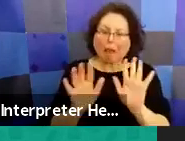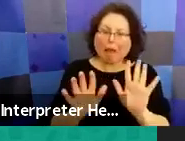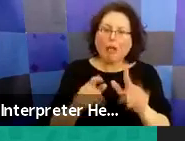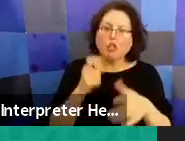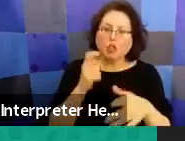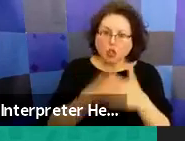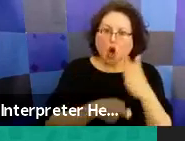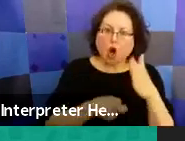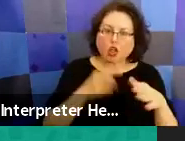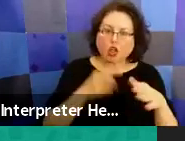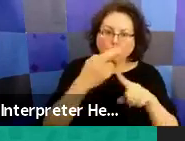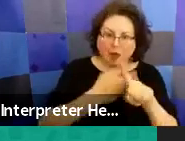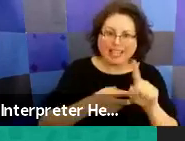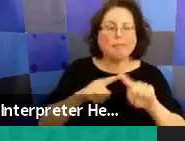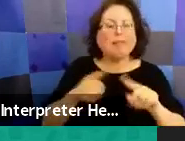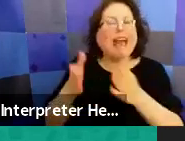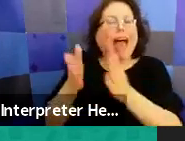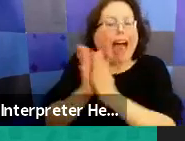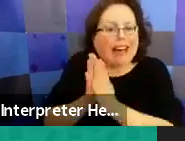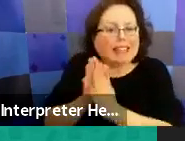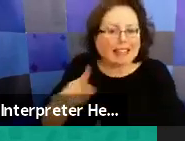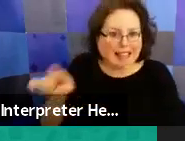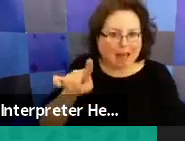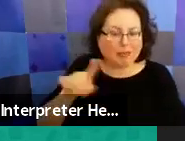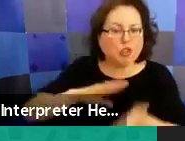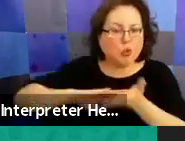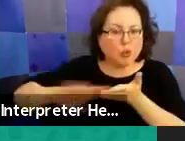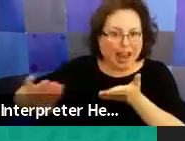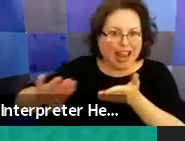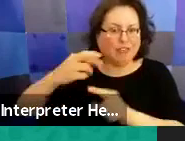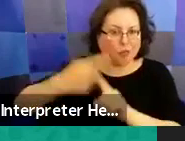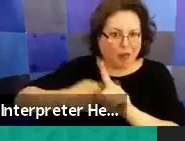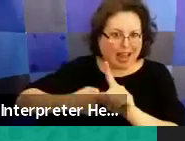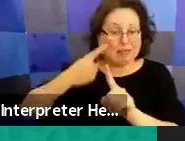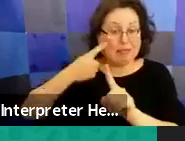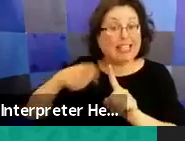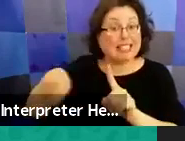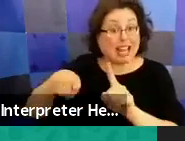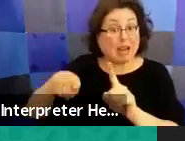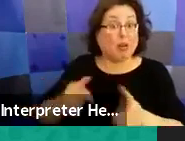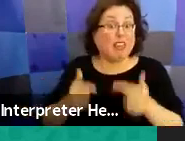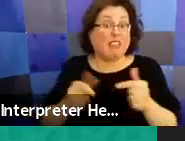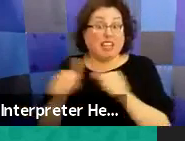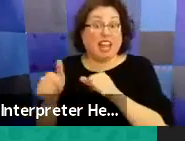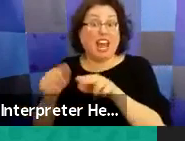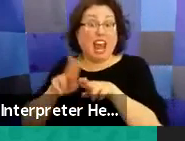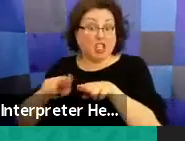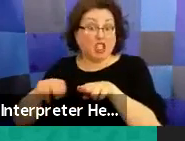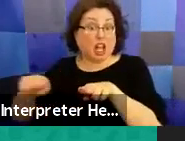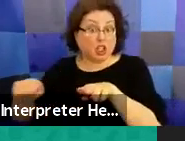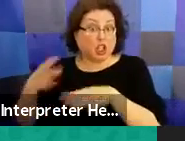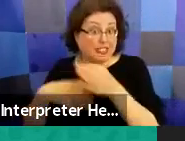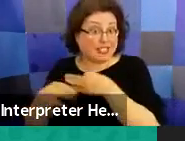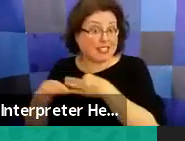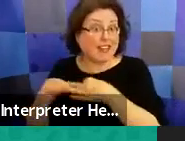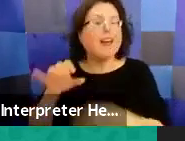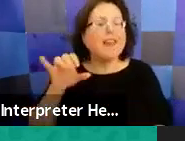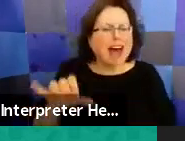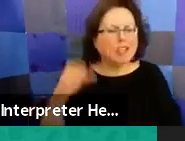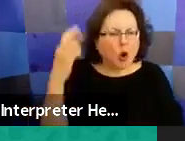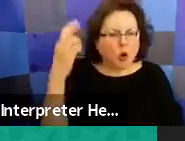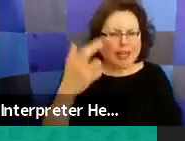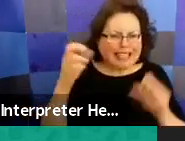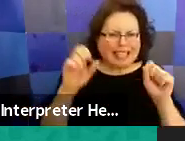say asking the person to waive the rent for the time the person was in the shelter could be considered a reasonable accommodation that the